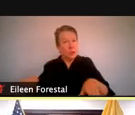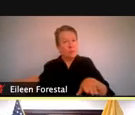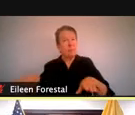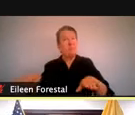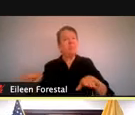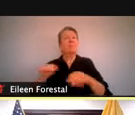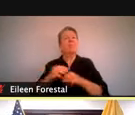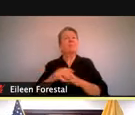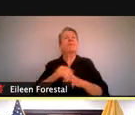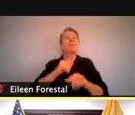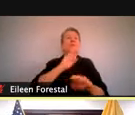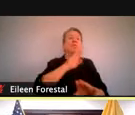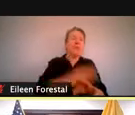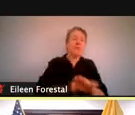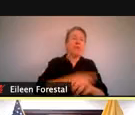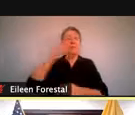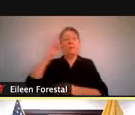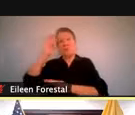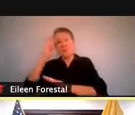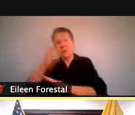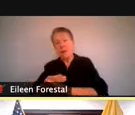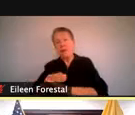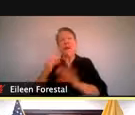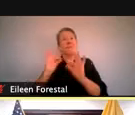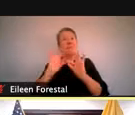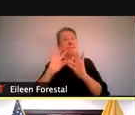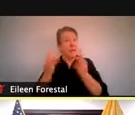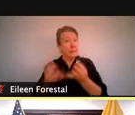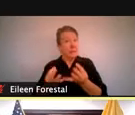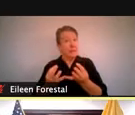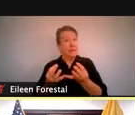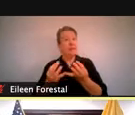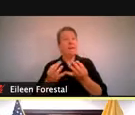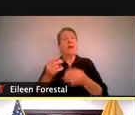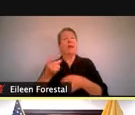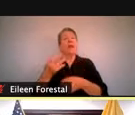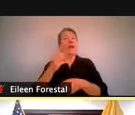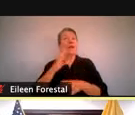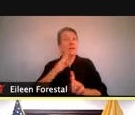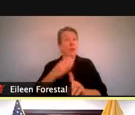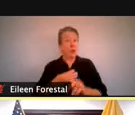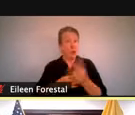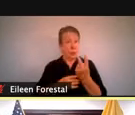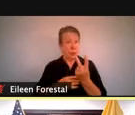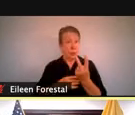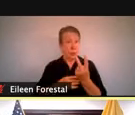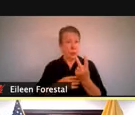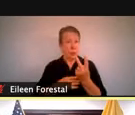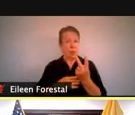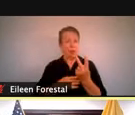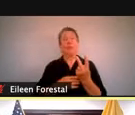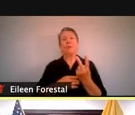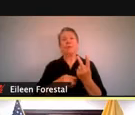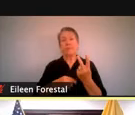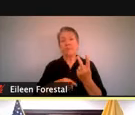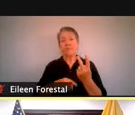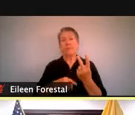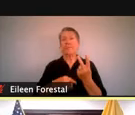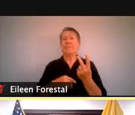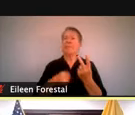own families, including Carol Ann's granddaughters, Miranda and Rebecca, right there, right before your very eyes, 2 precious